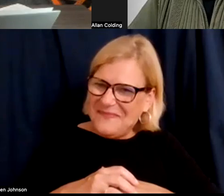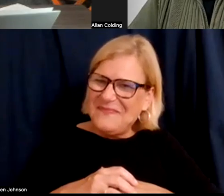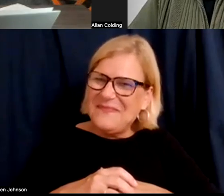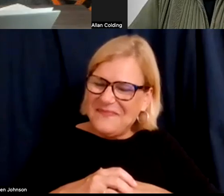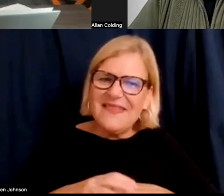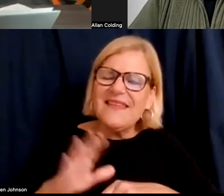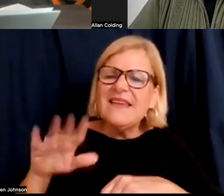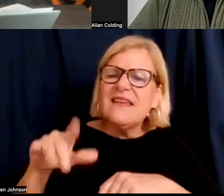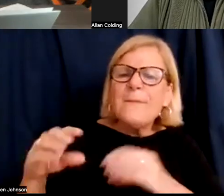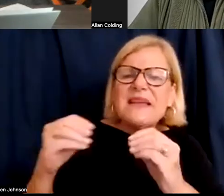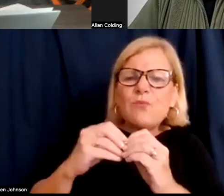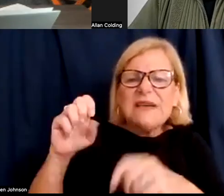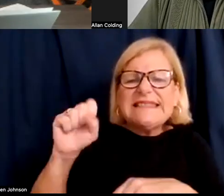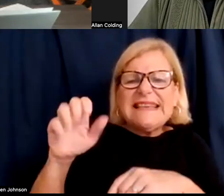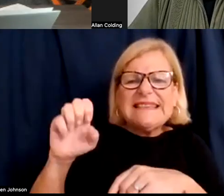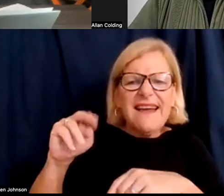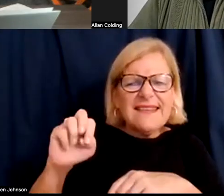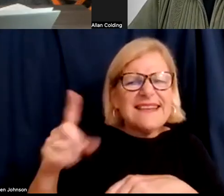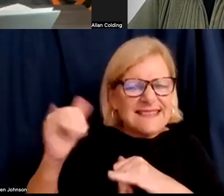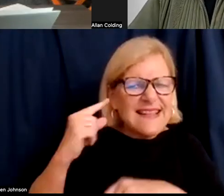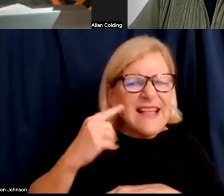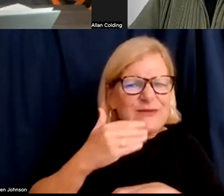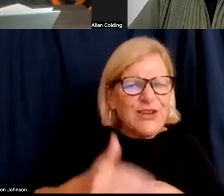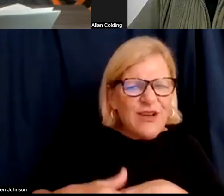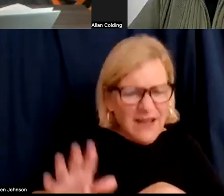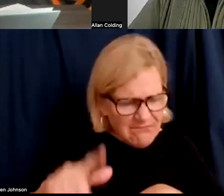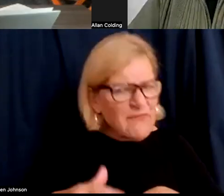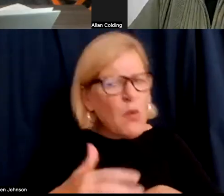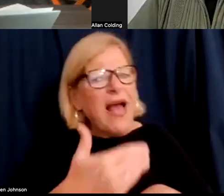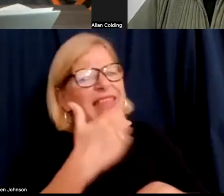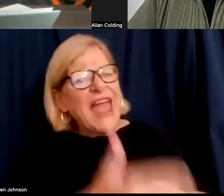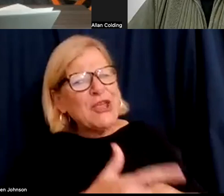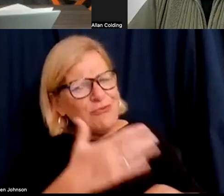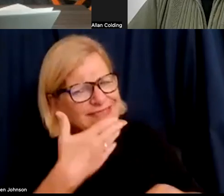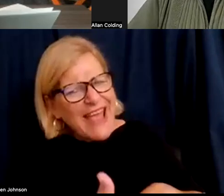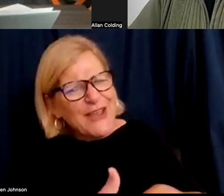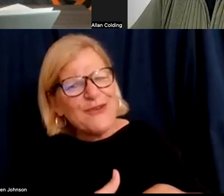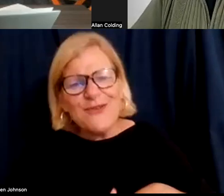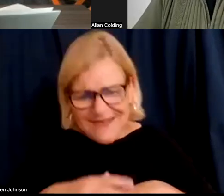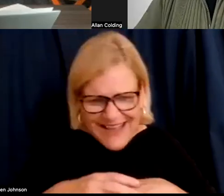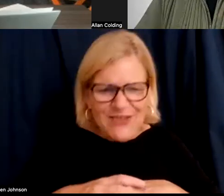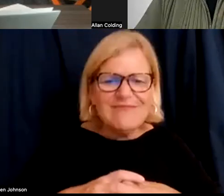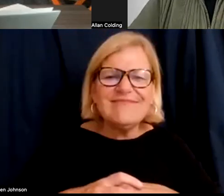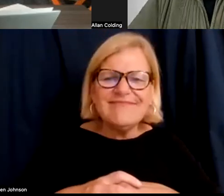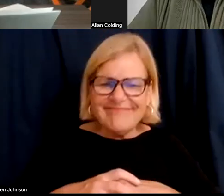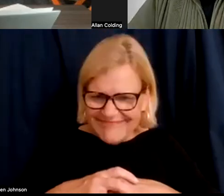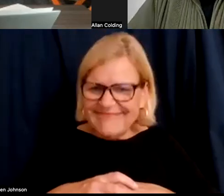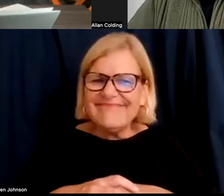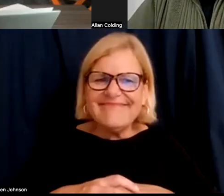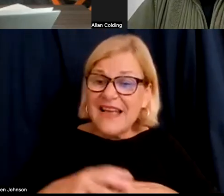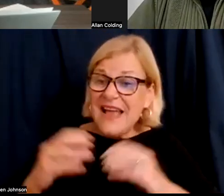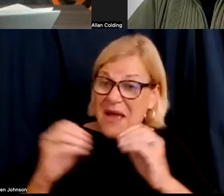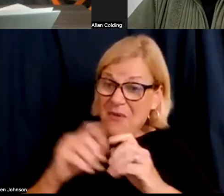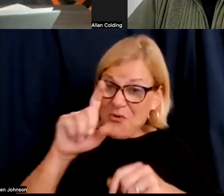It's more seasoned, and it still sounds good. Well, that's good. Thank you. Absolutely. Do we have Thank you any more much. questions